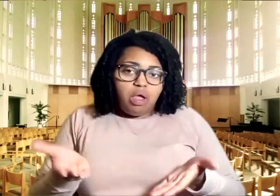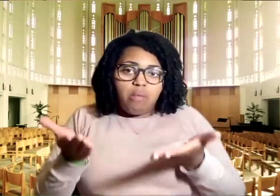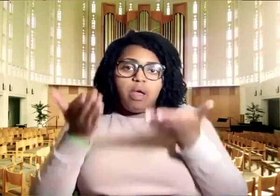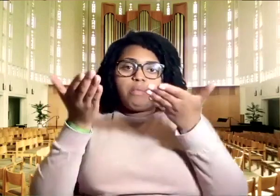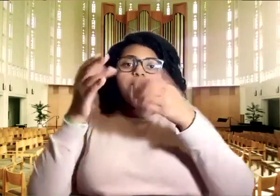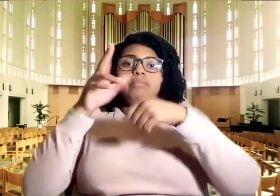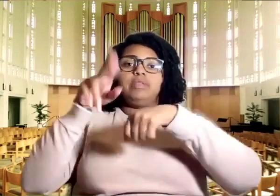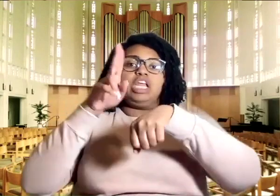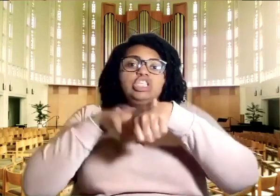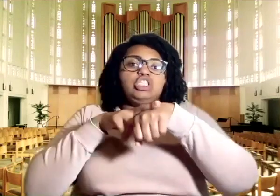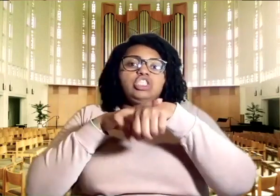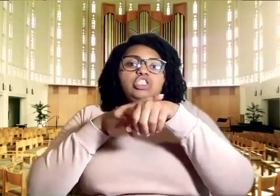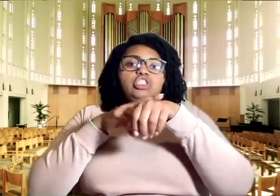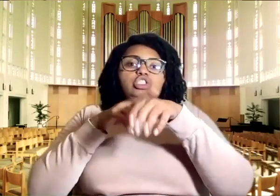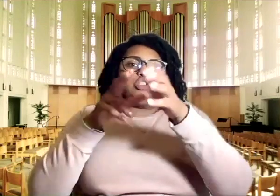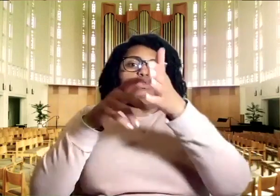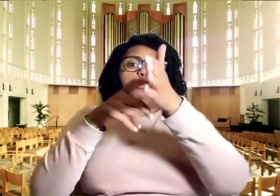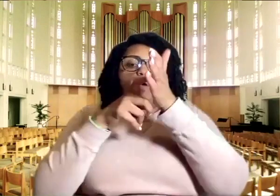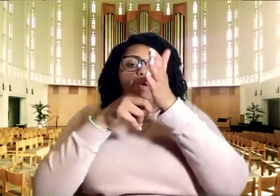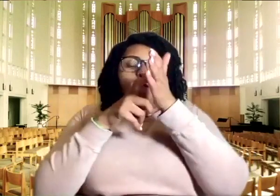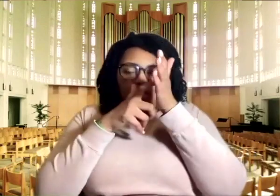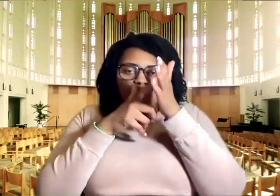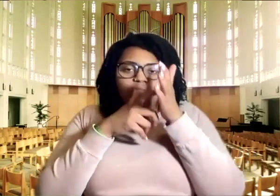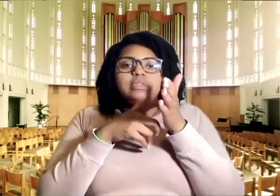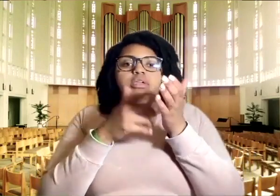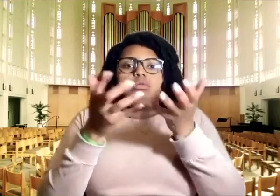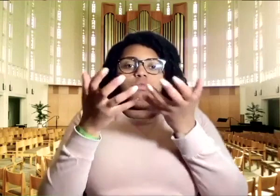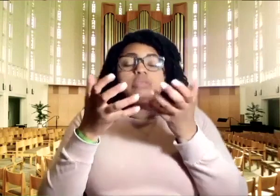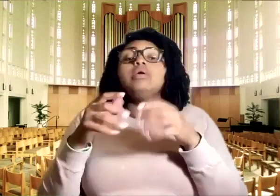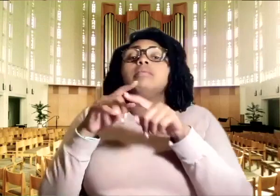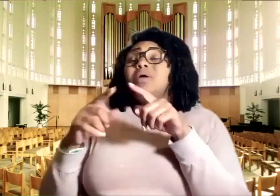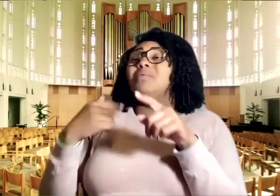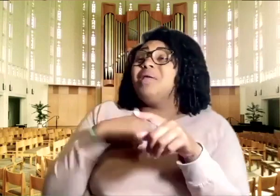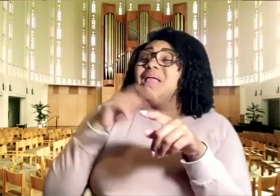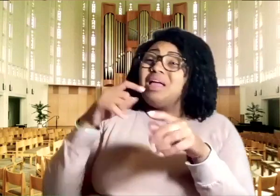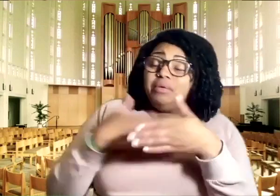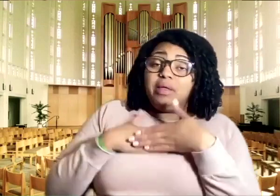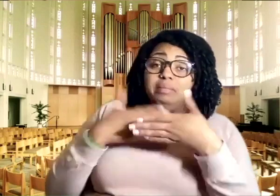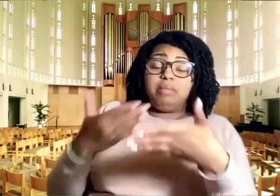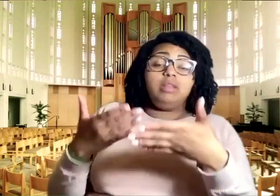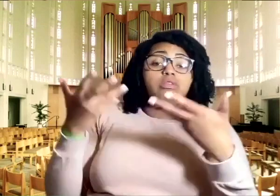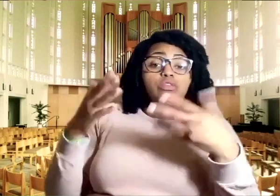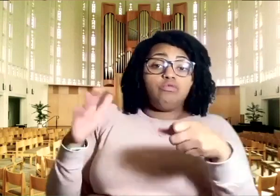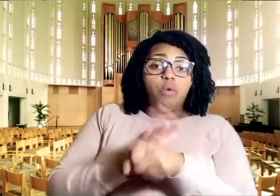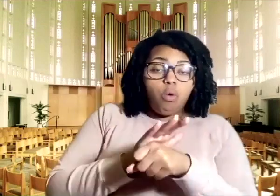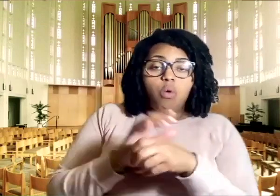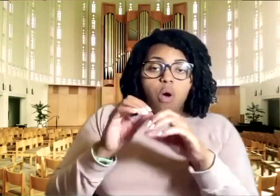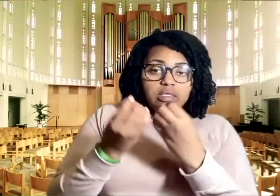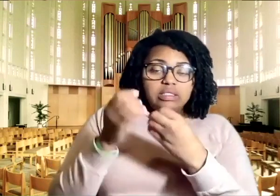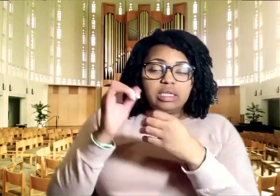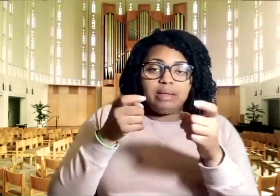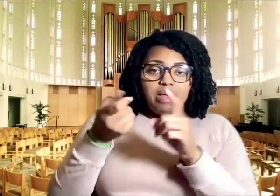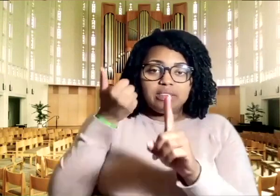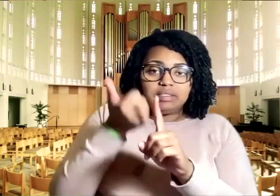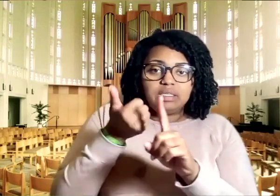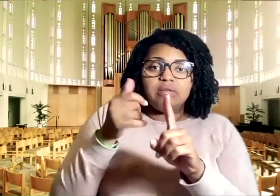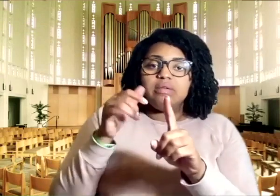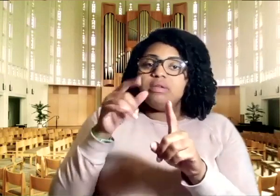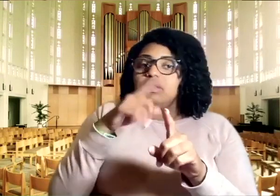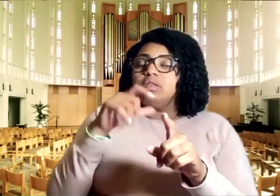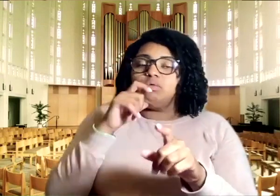Dear friends, we have to admit that there are whole organizations that manage itself so that they are not too